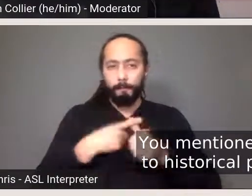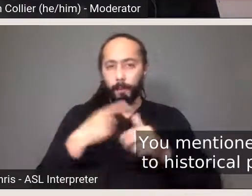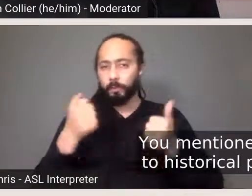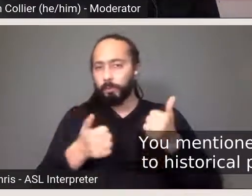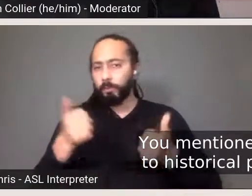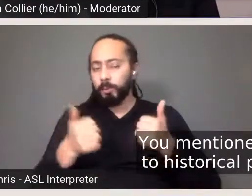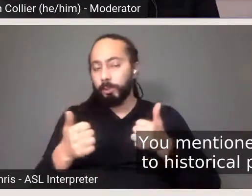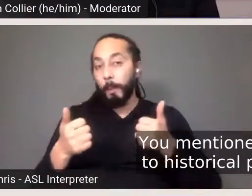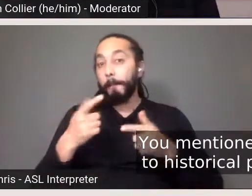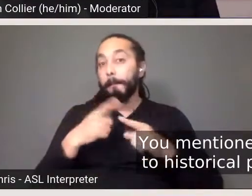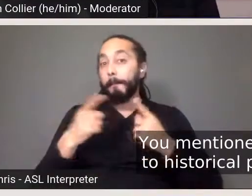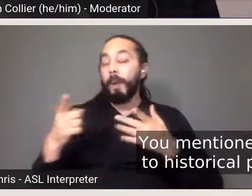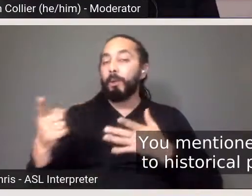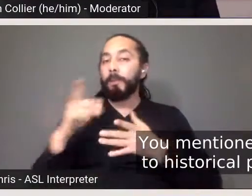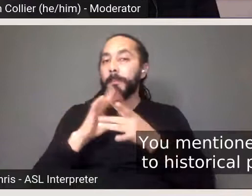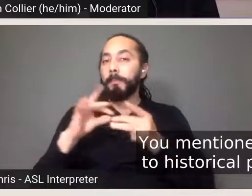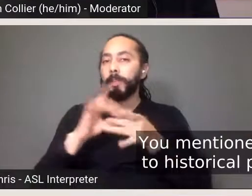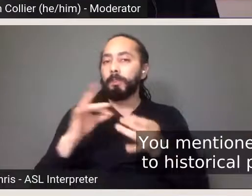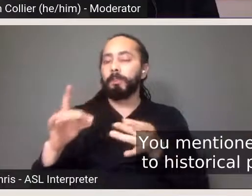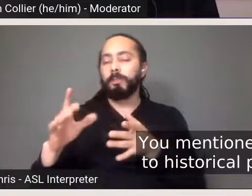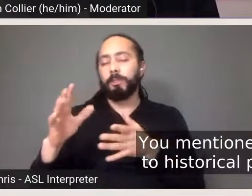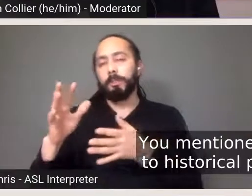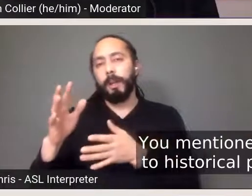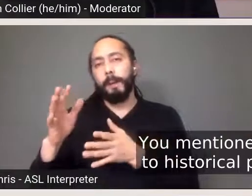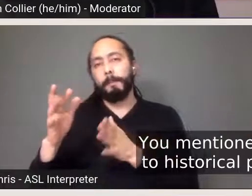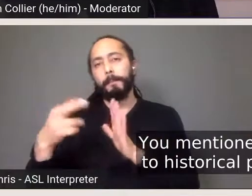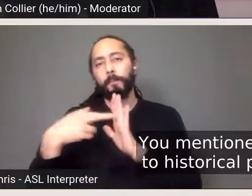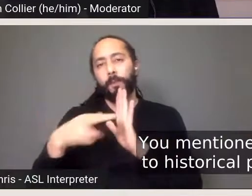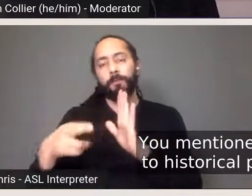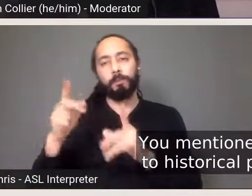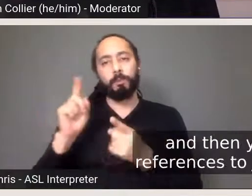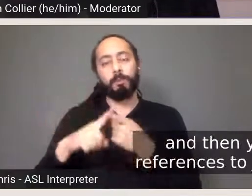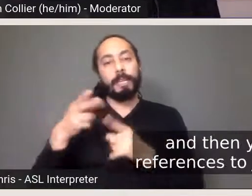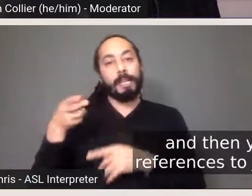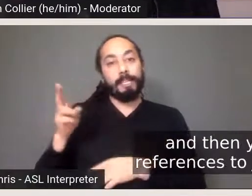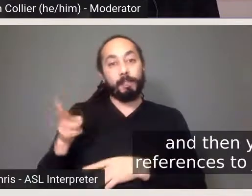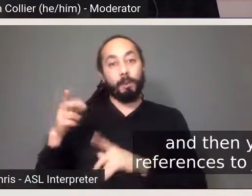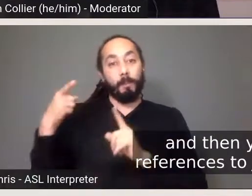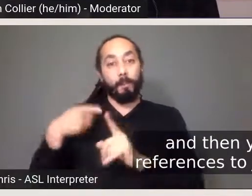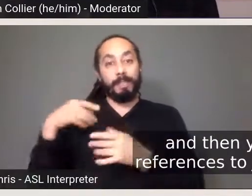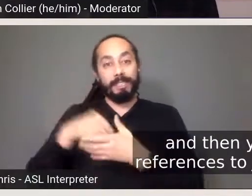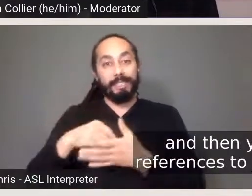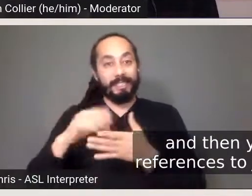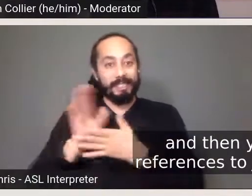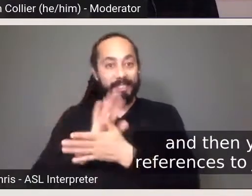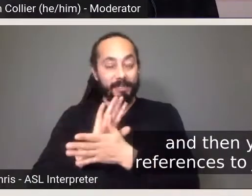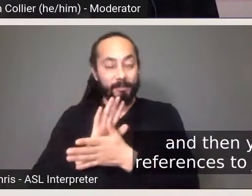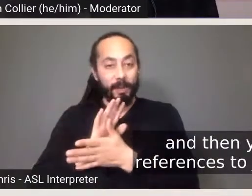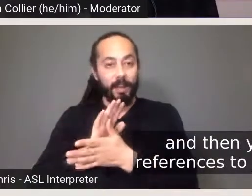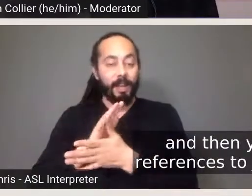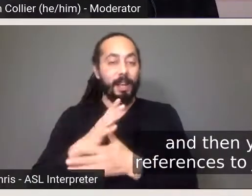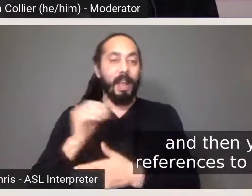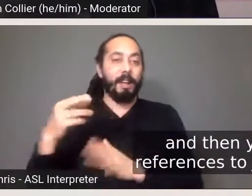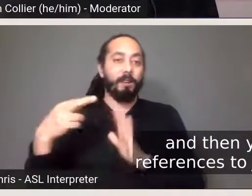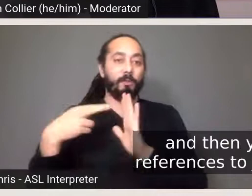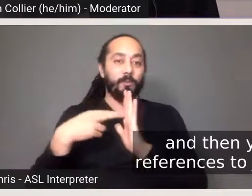mentioned the references to historical points in cinema, and then you talk about references